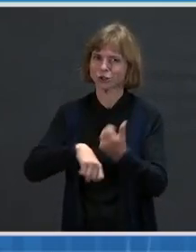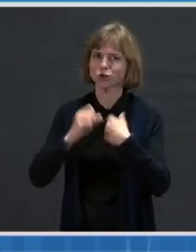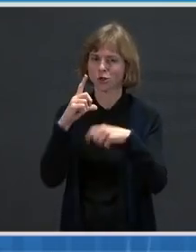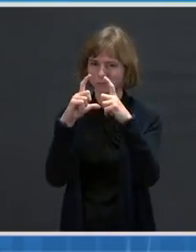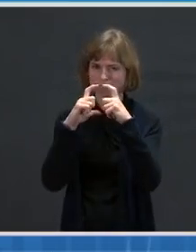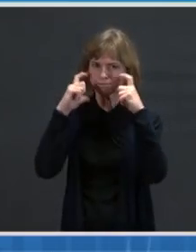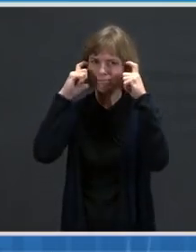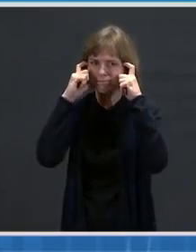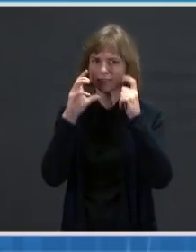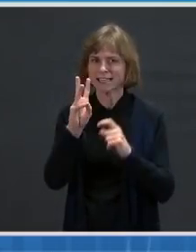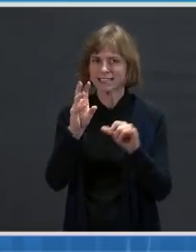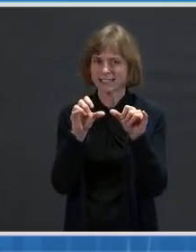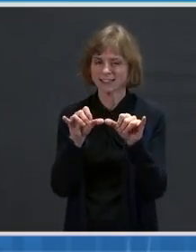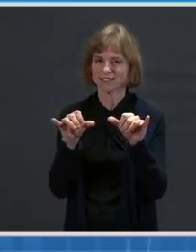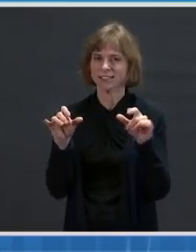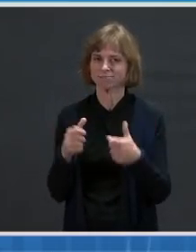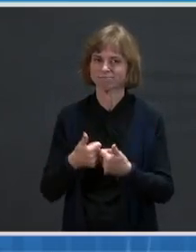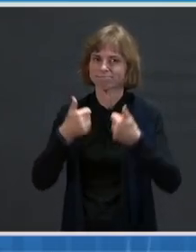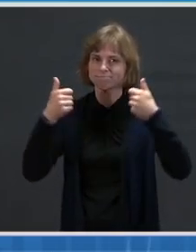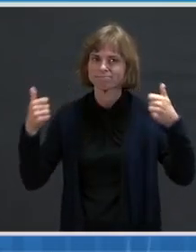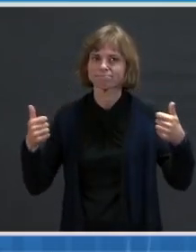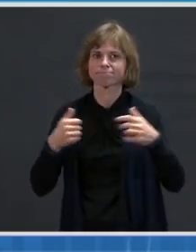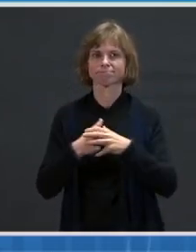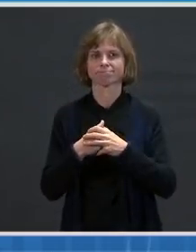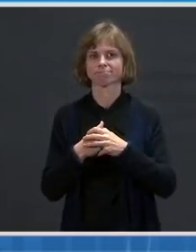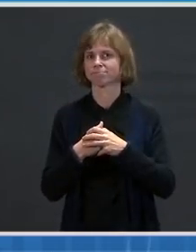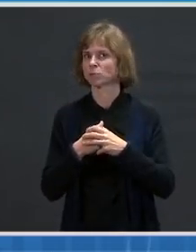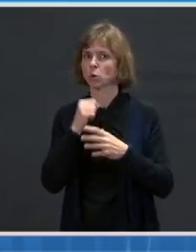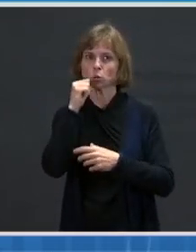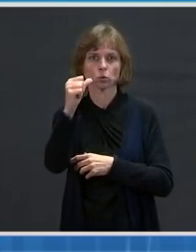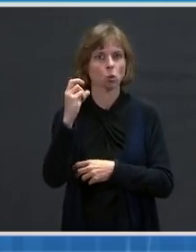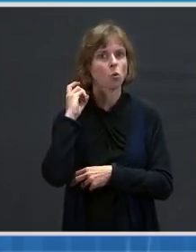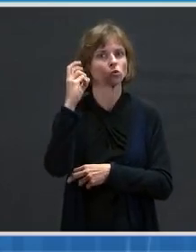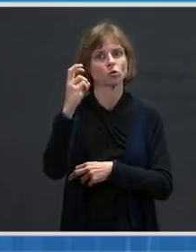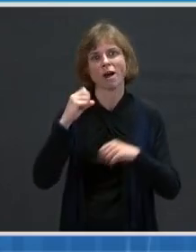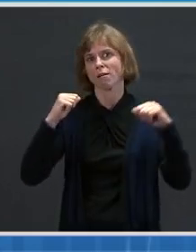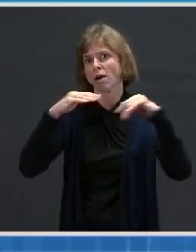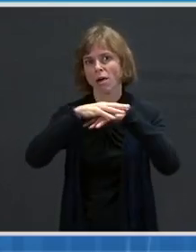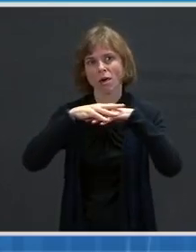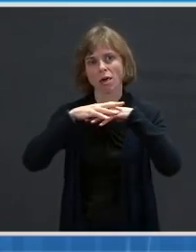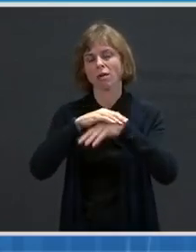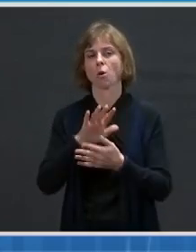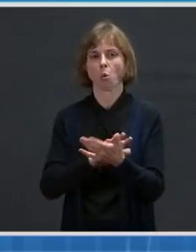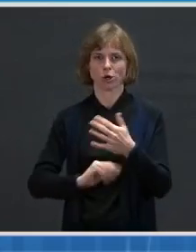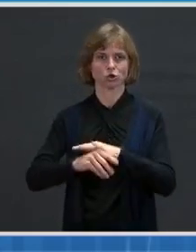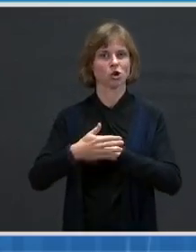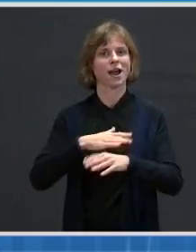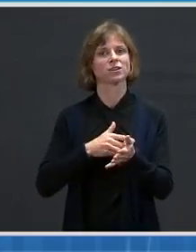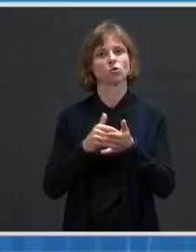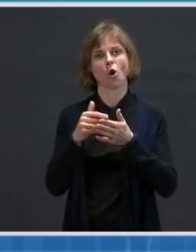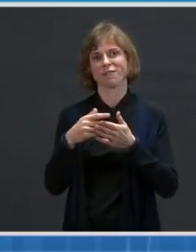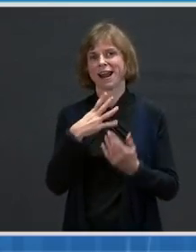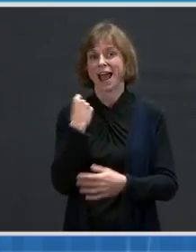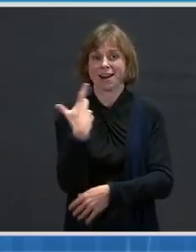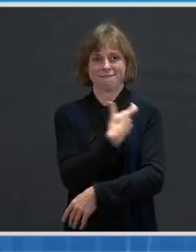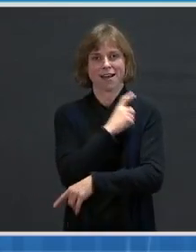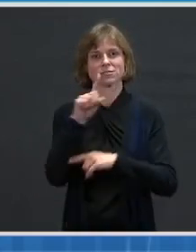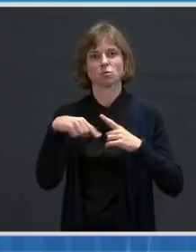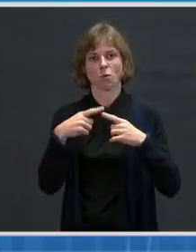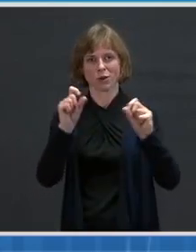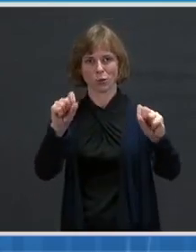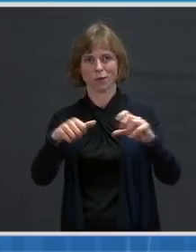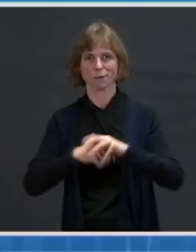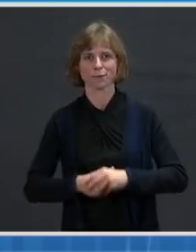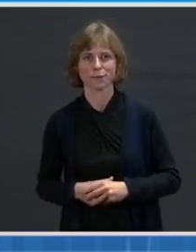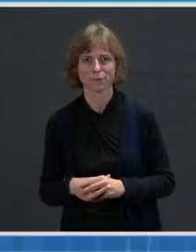feet apart from the people you do not live with, avoiding travel in crowds, washing your hands often, and getting vaccinated when the vaccine is